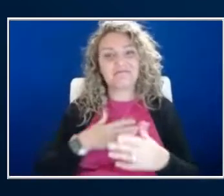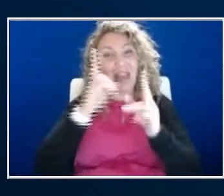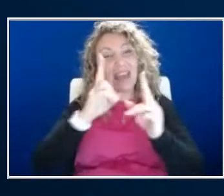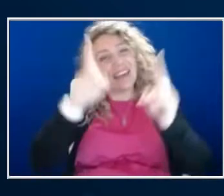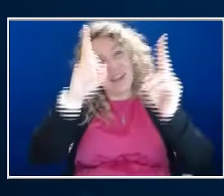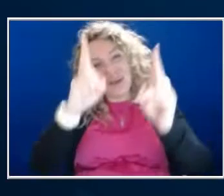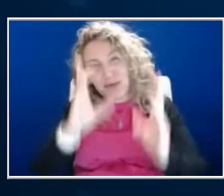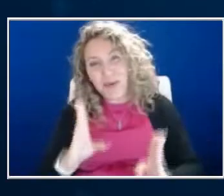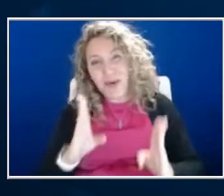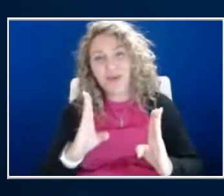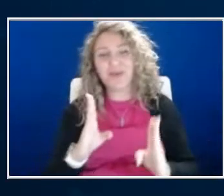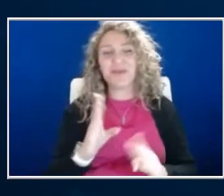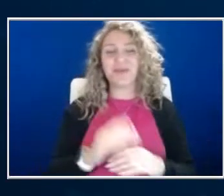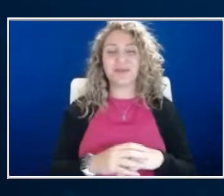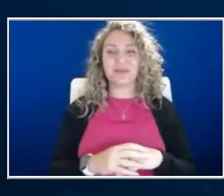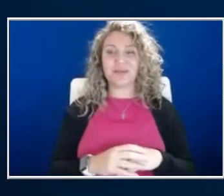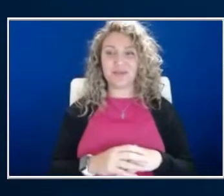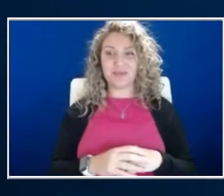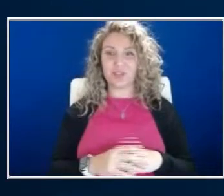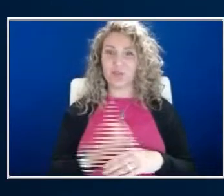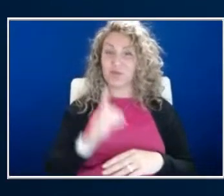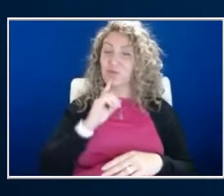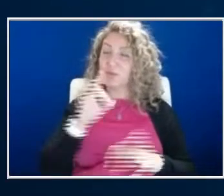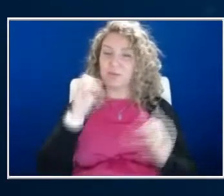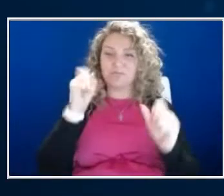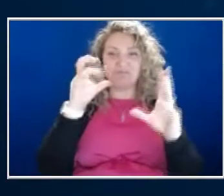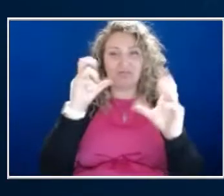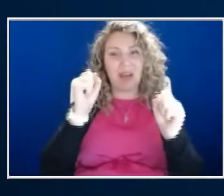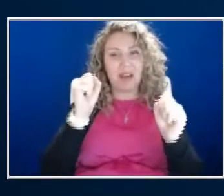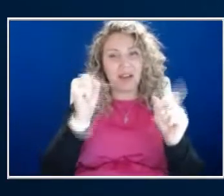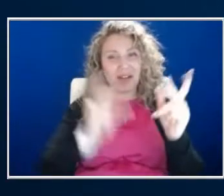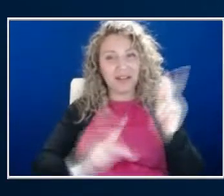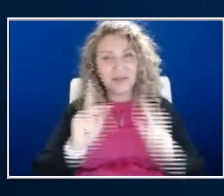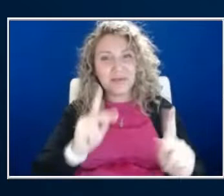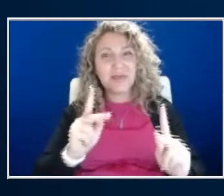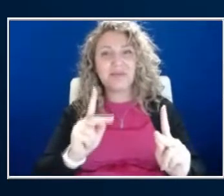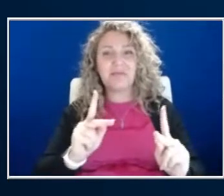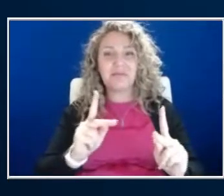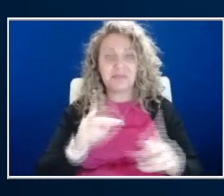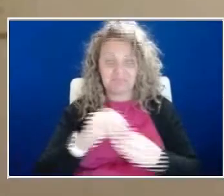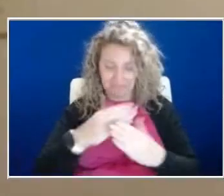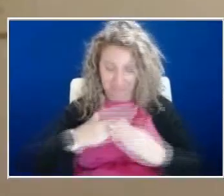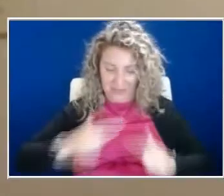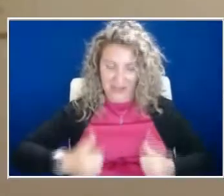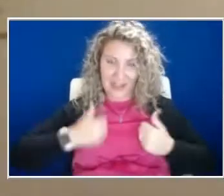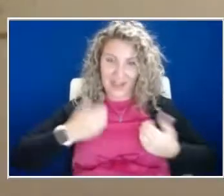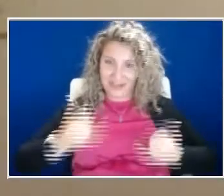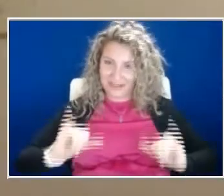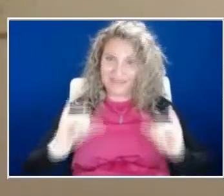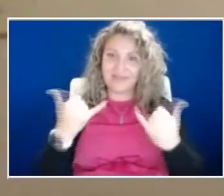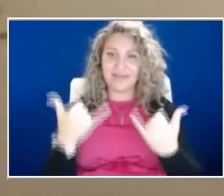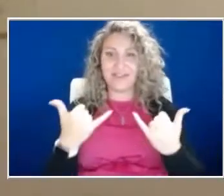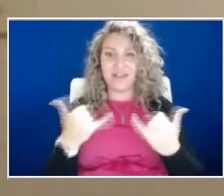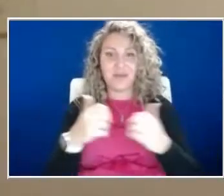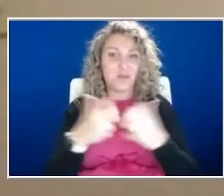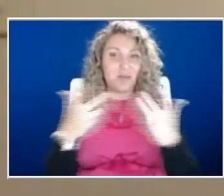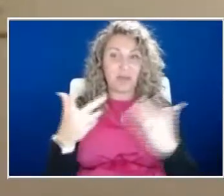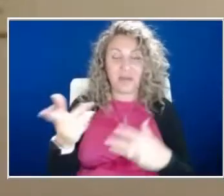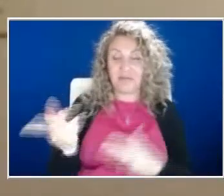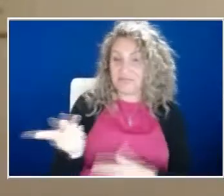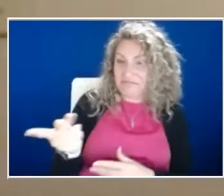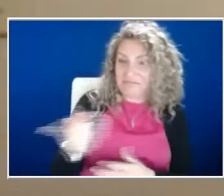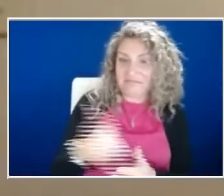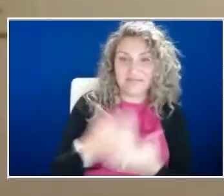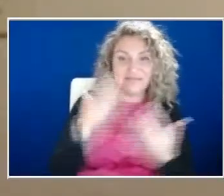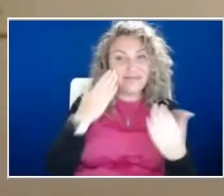And they're incredible forces in my life as they still are today. And so without them, I don't know